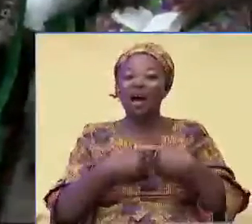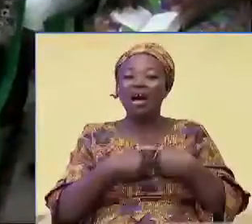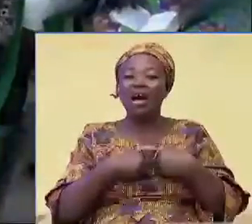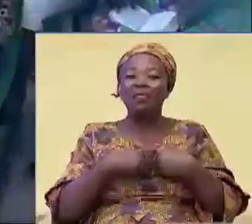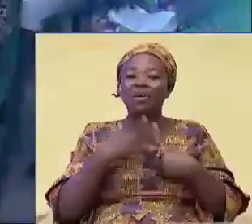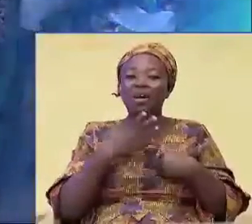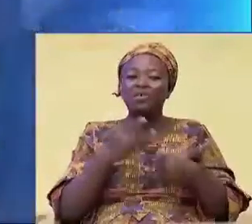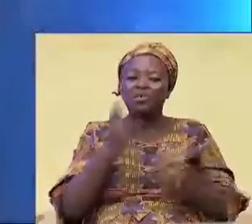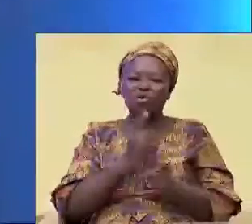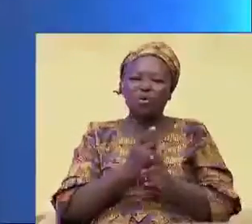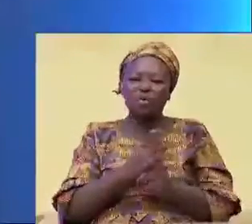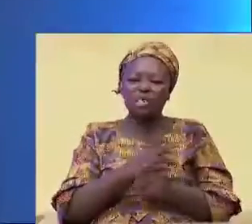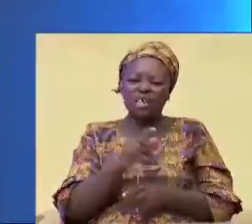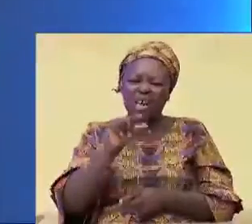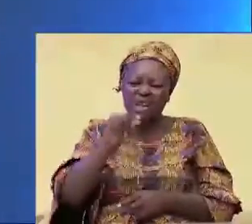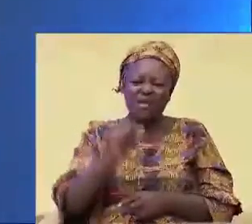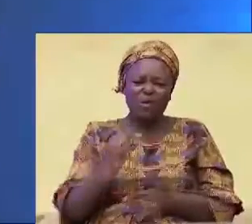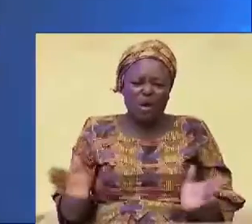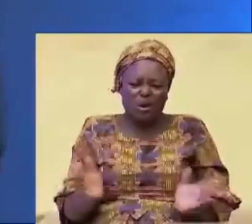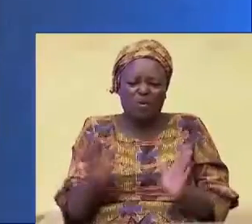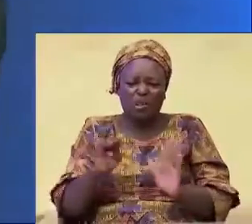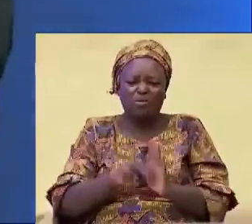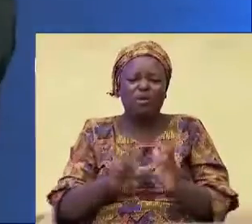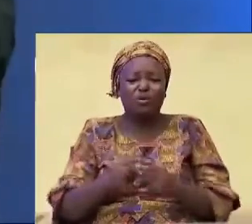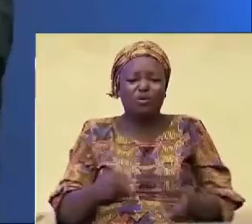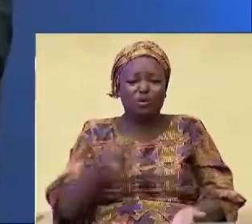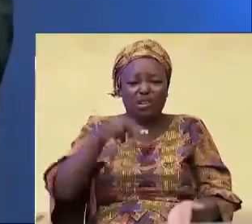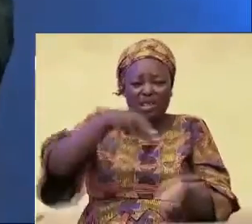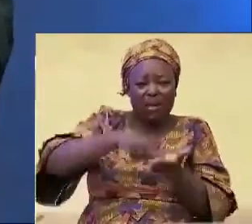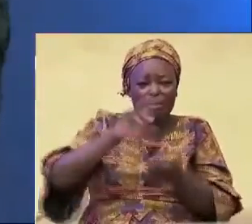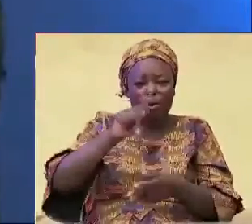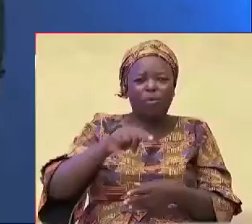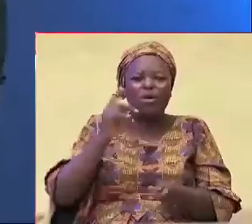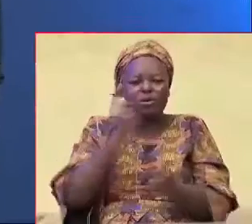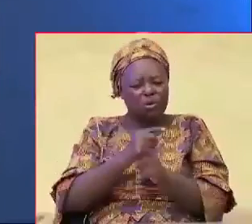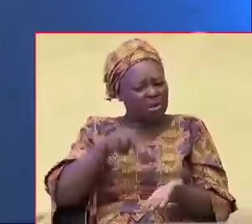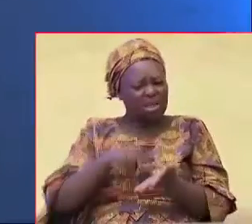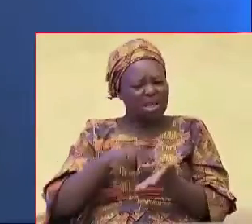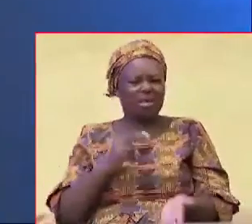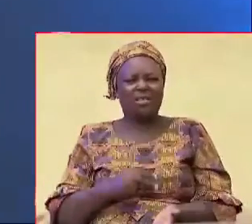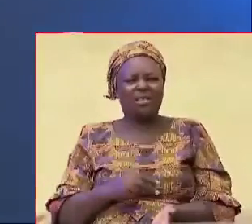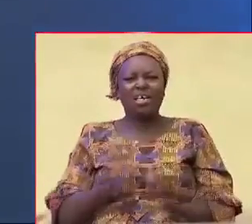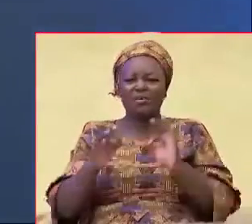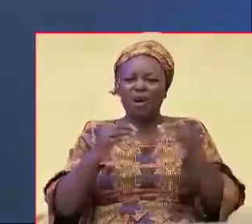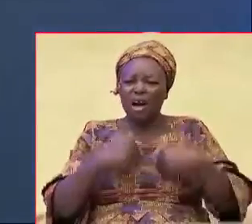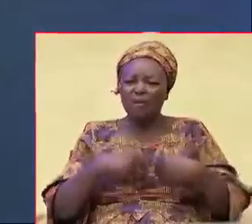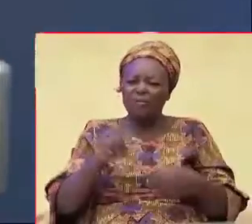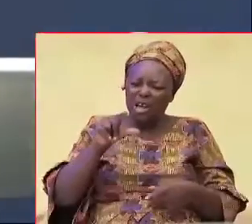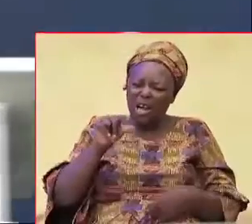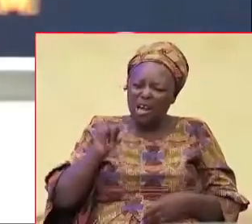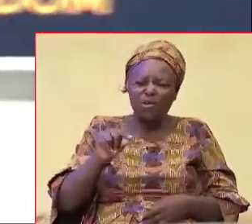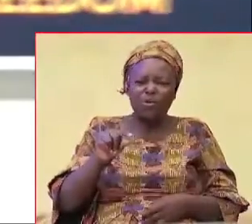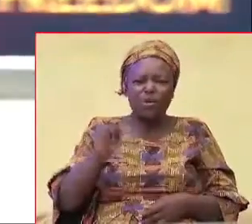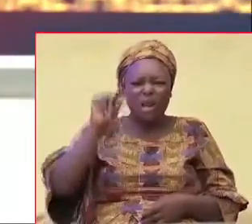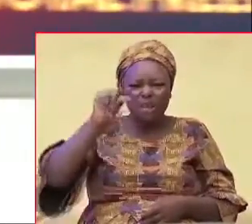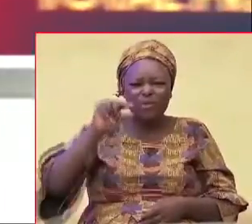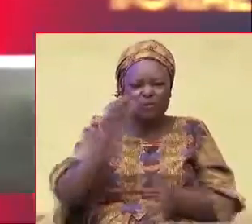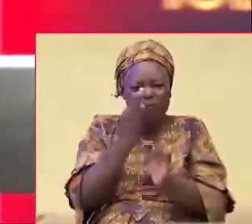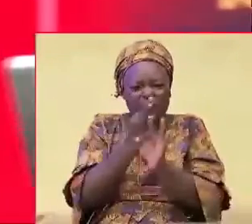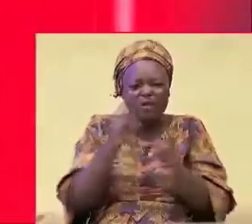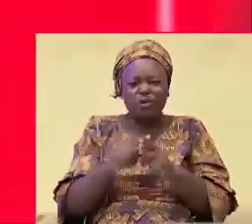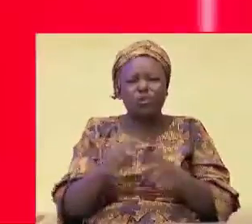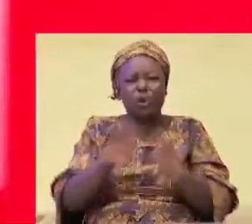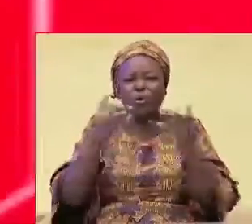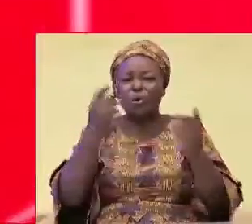you have a little urge to stand up, you stand up. If you have a little urge to open your